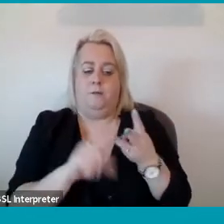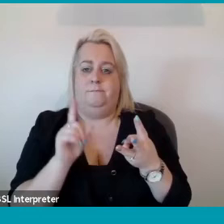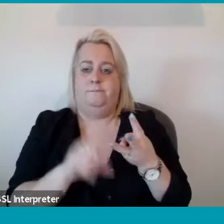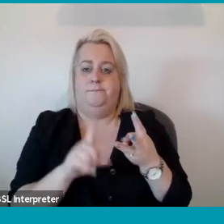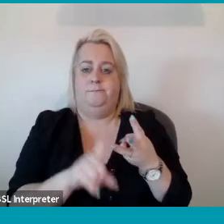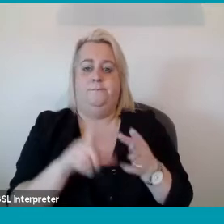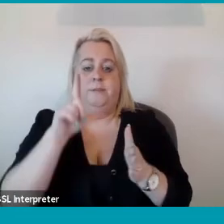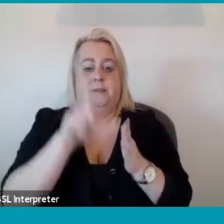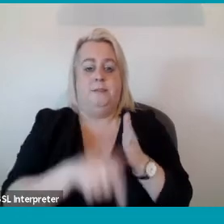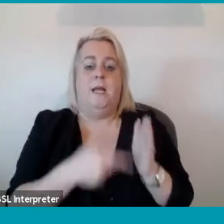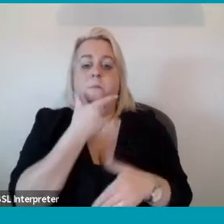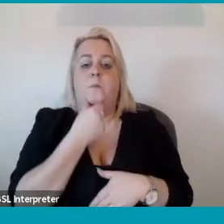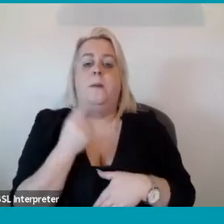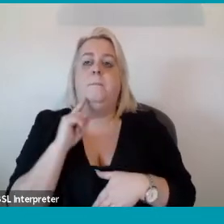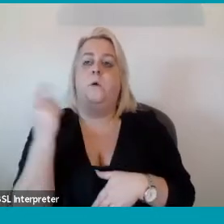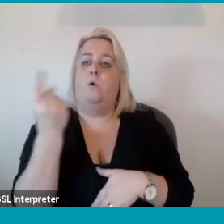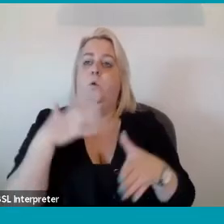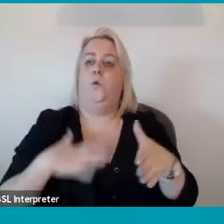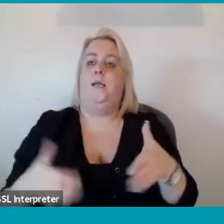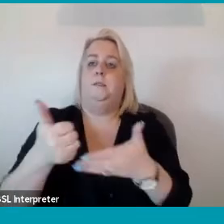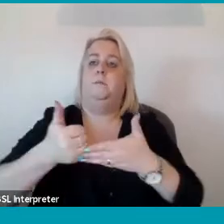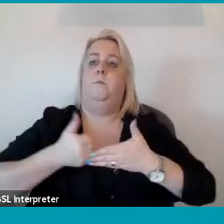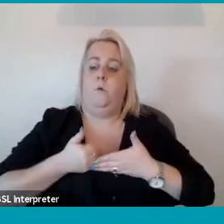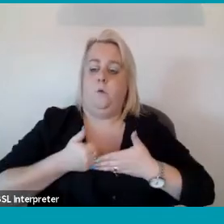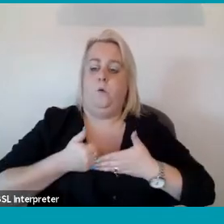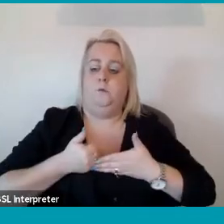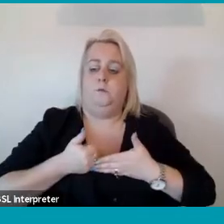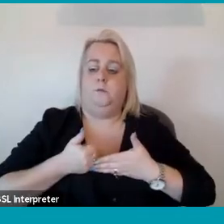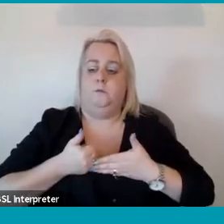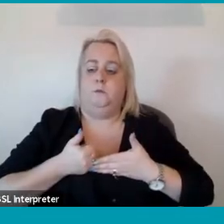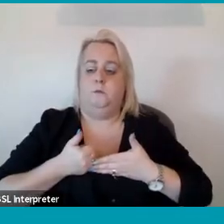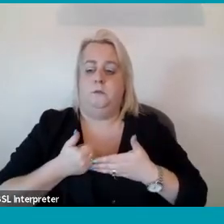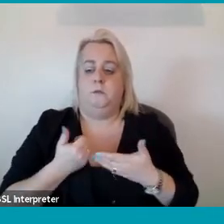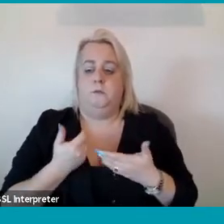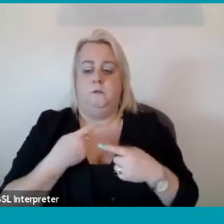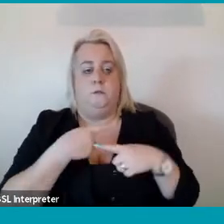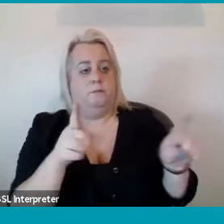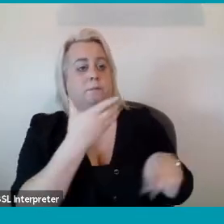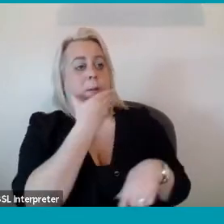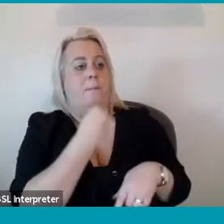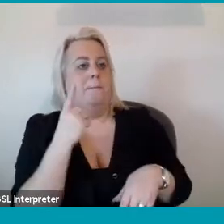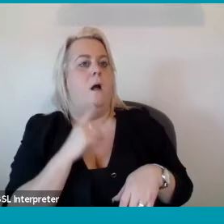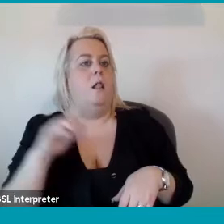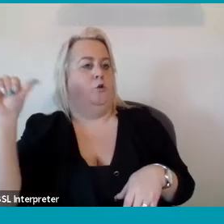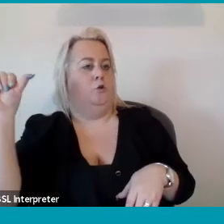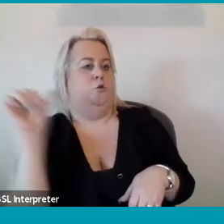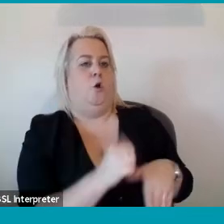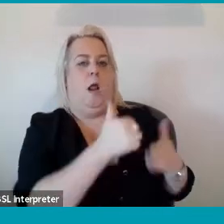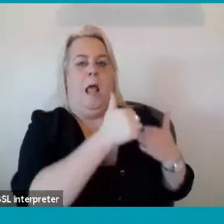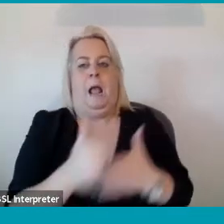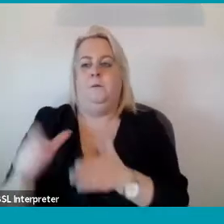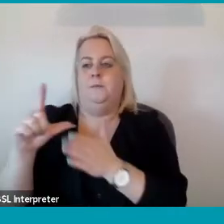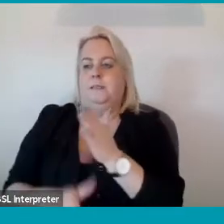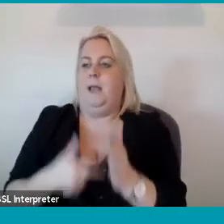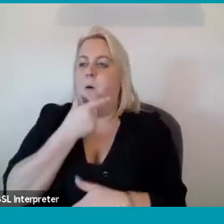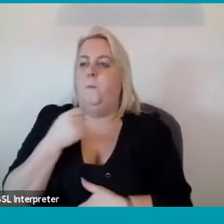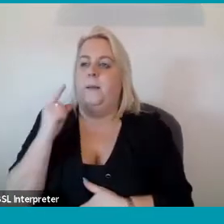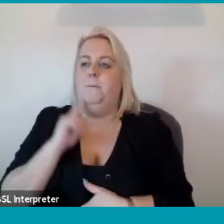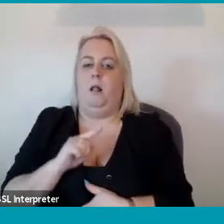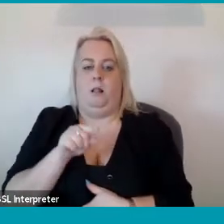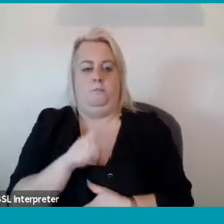are people who need help. And it's the job of non-disabled people to help disabled people. And in order